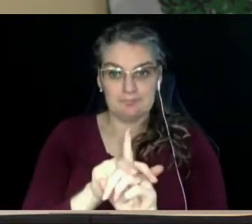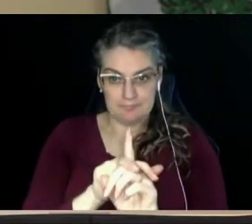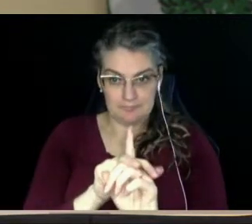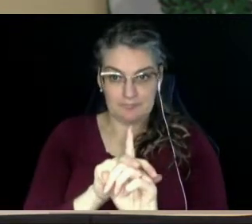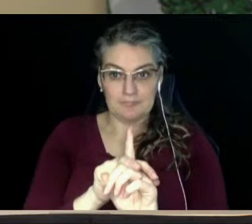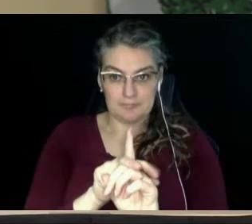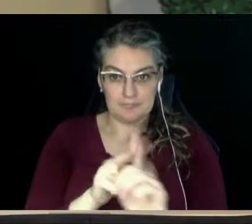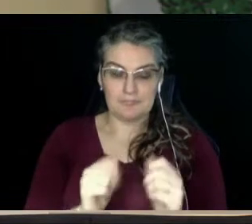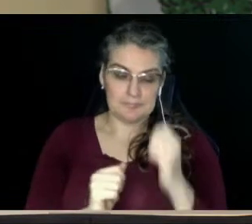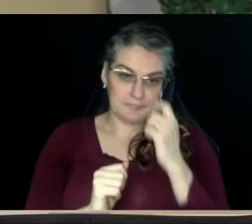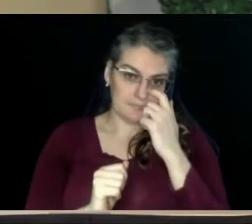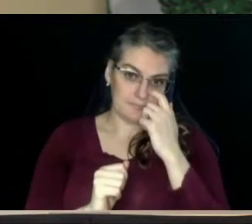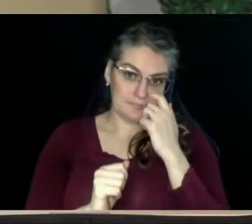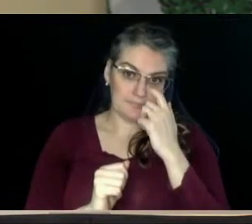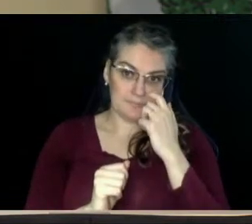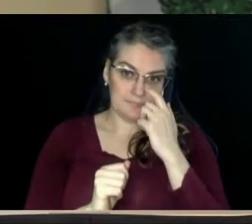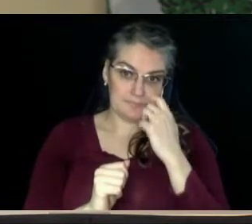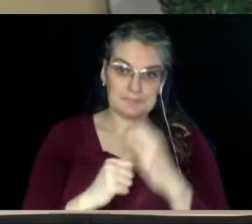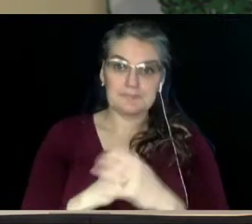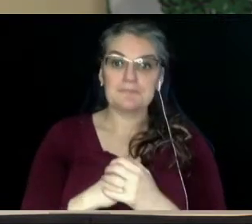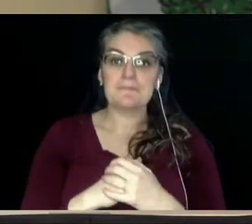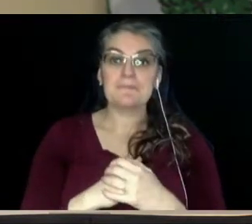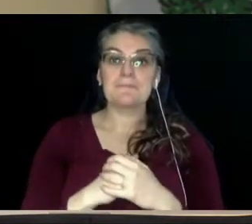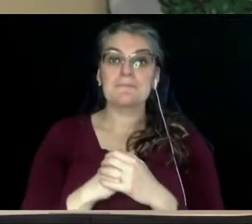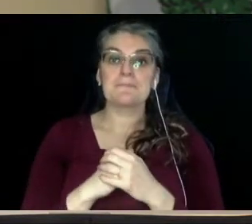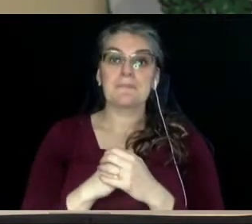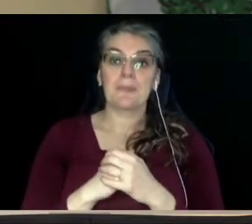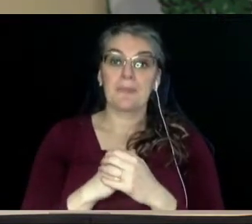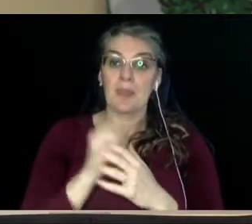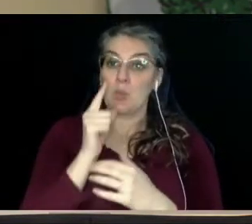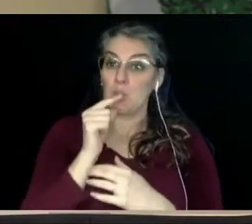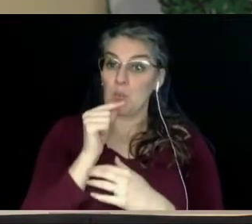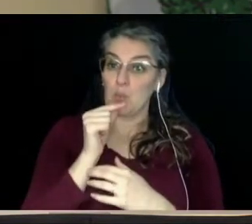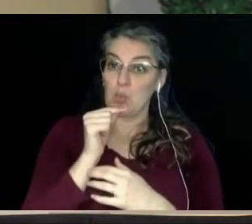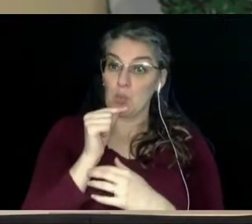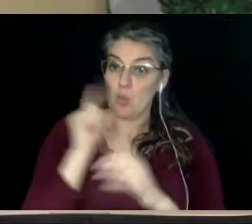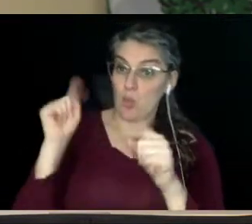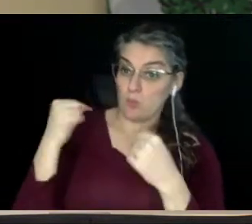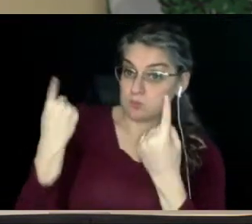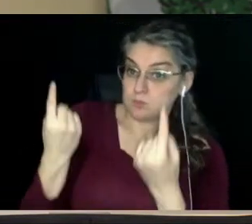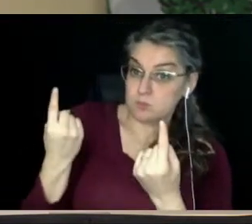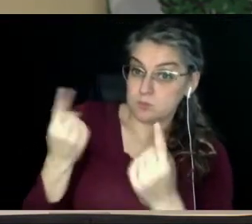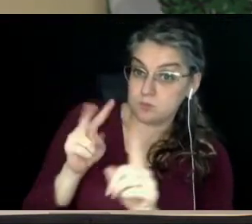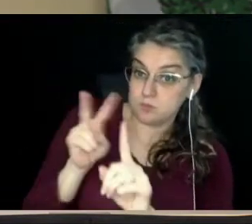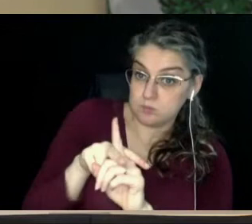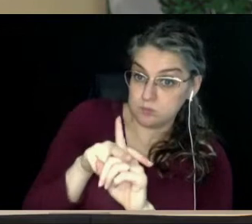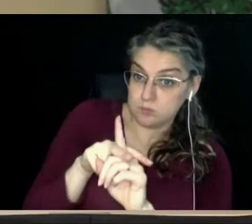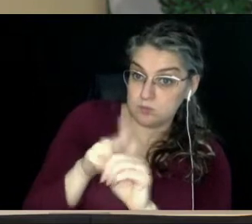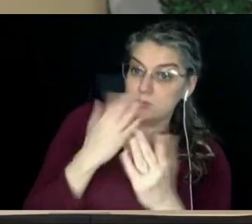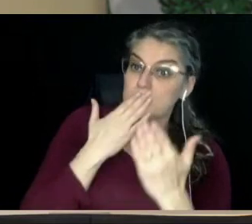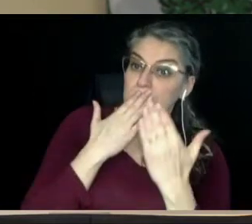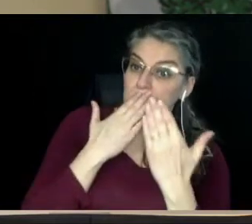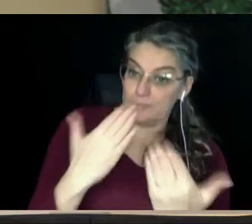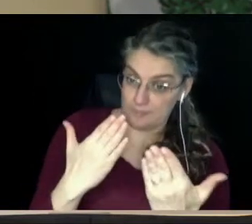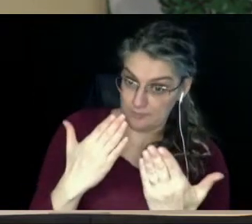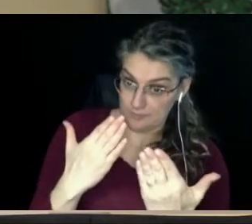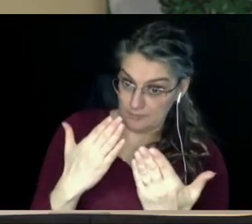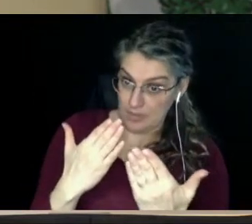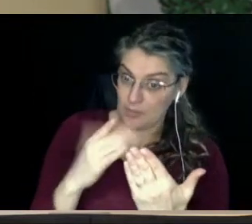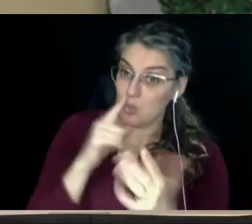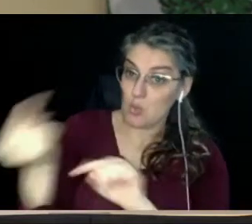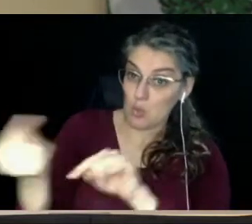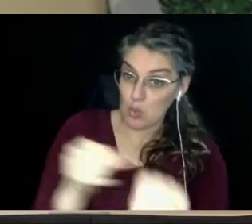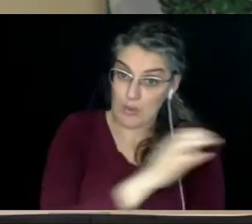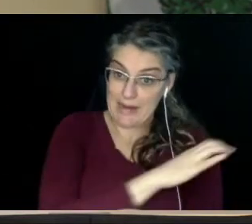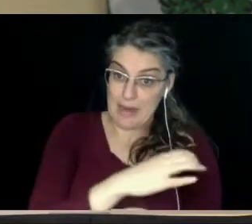I want to thank everyone again for booking their appointments and getting the vaccine when you're eligible. Thank you for your patience, for